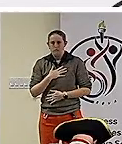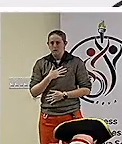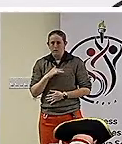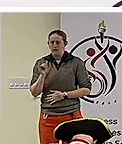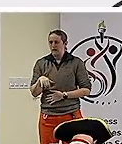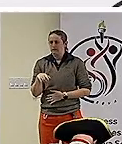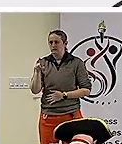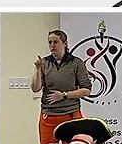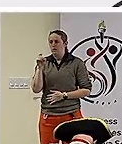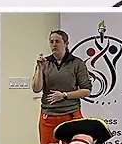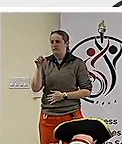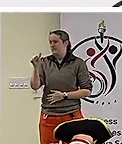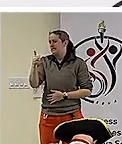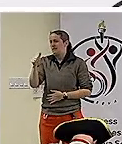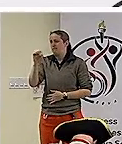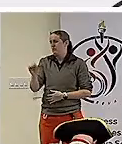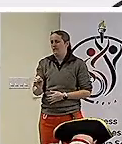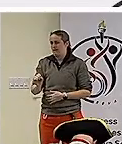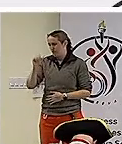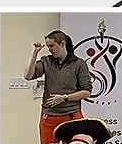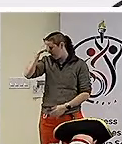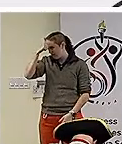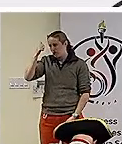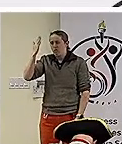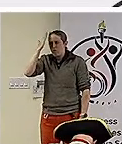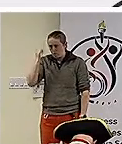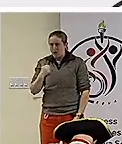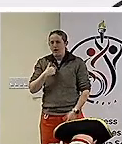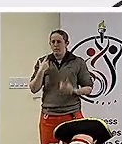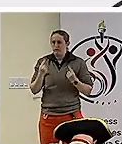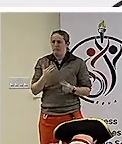110% reminds you why you're there every day. And